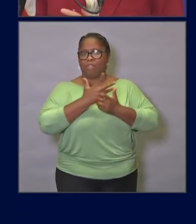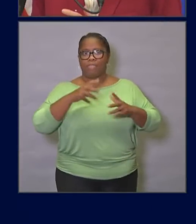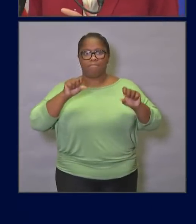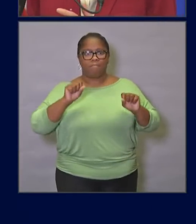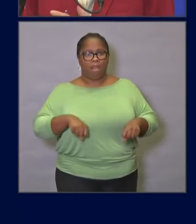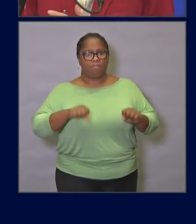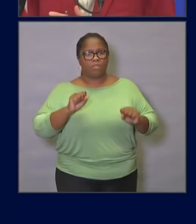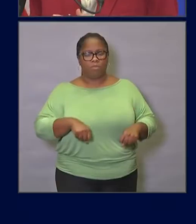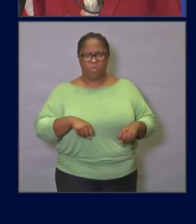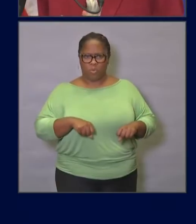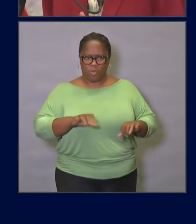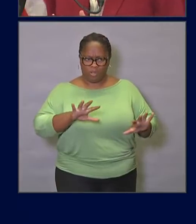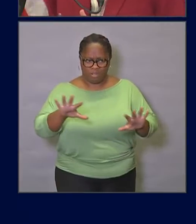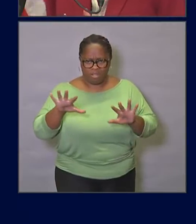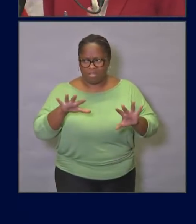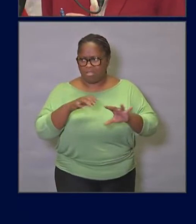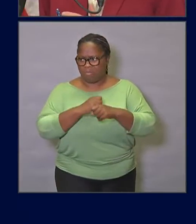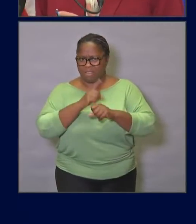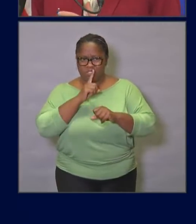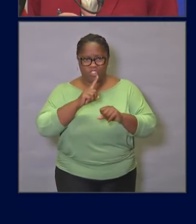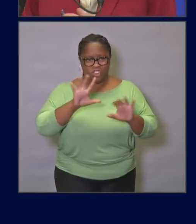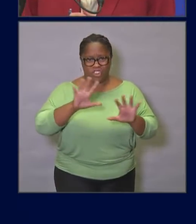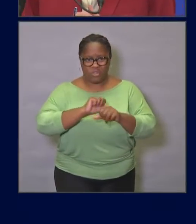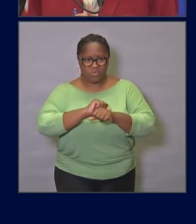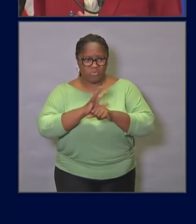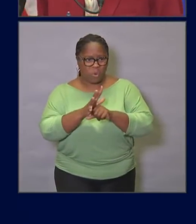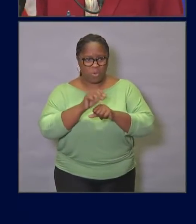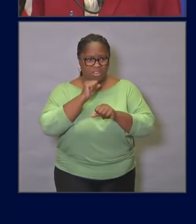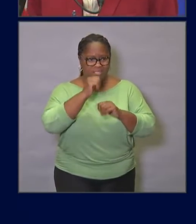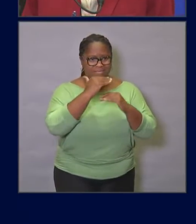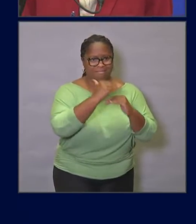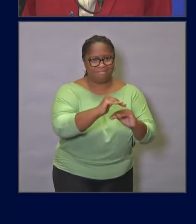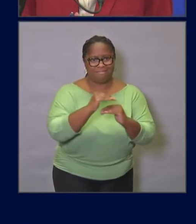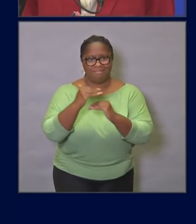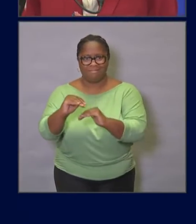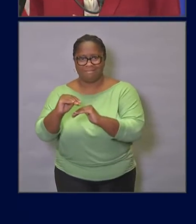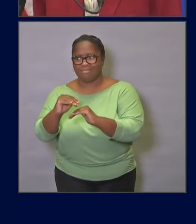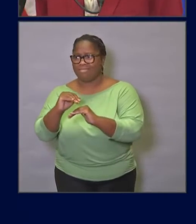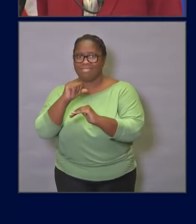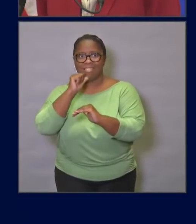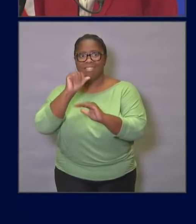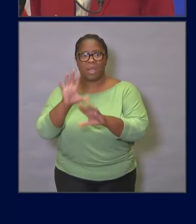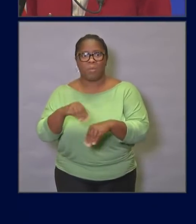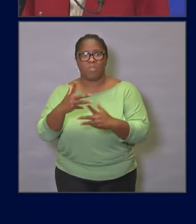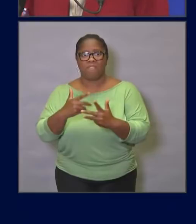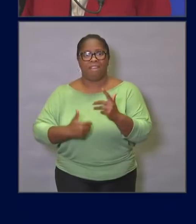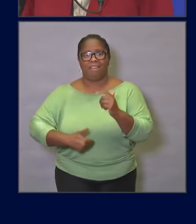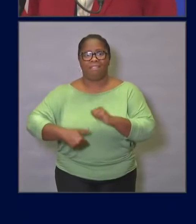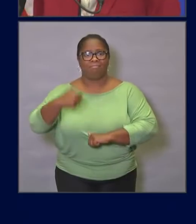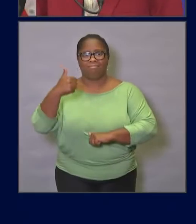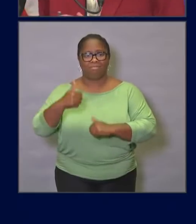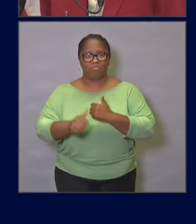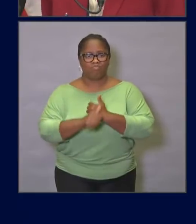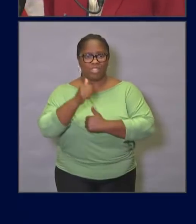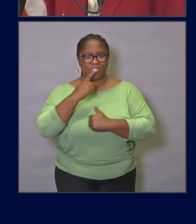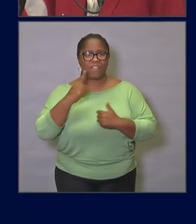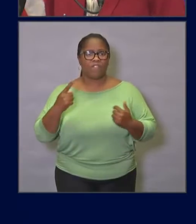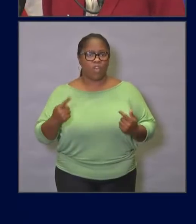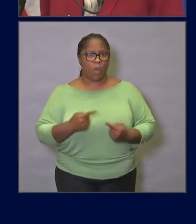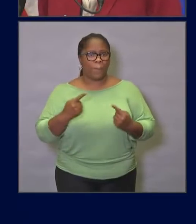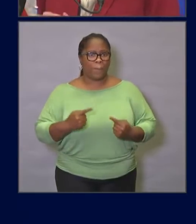sure that this pandemic does not continue to put them at an elevated risk for grave harm. The next